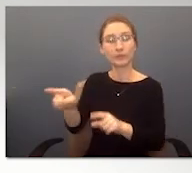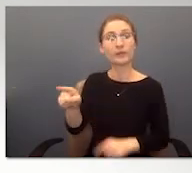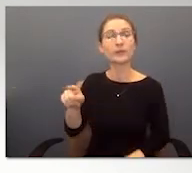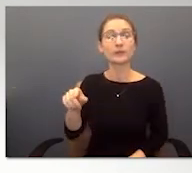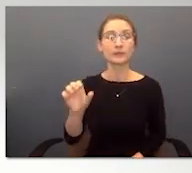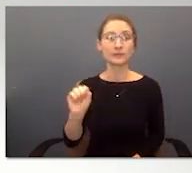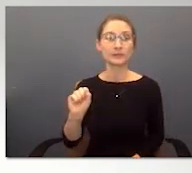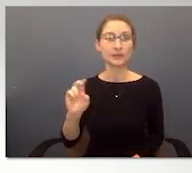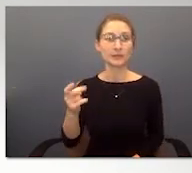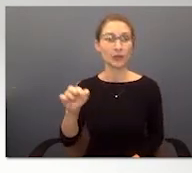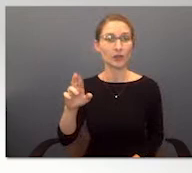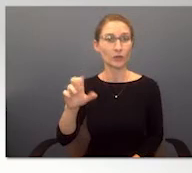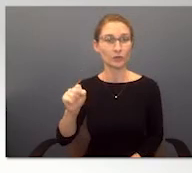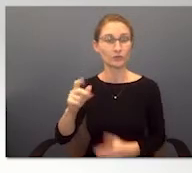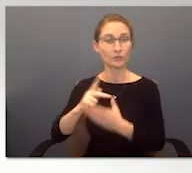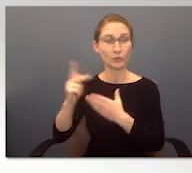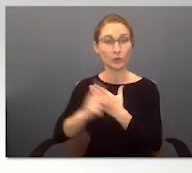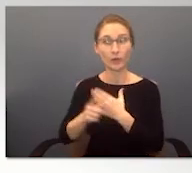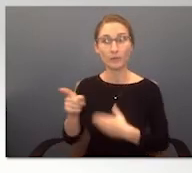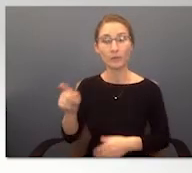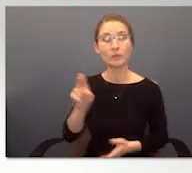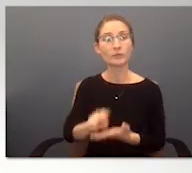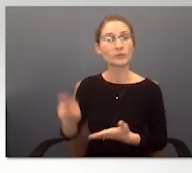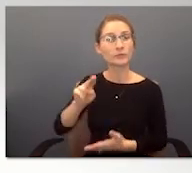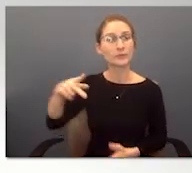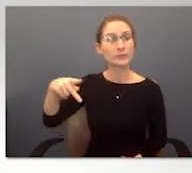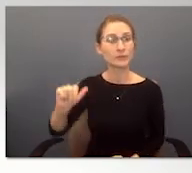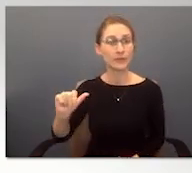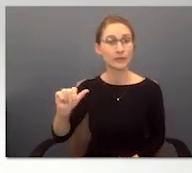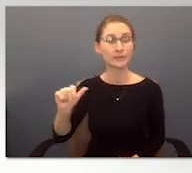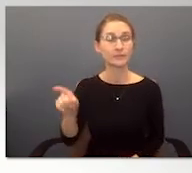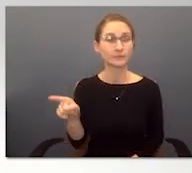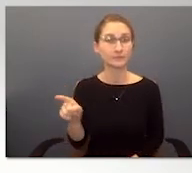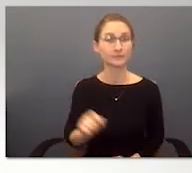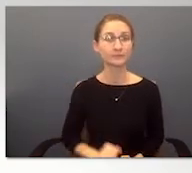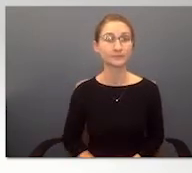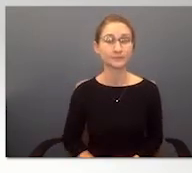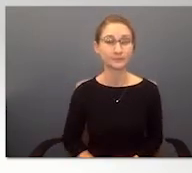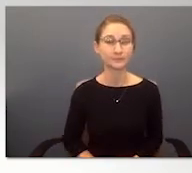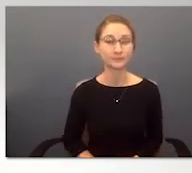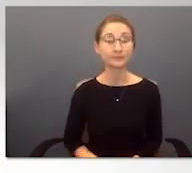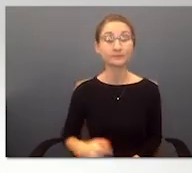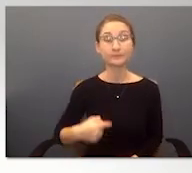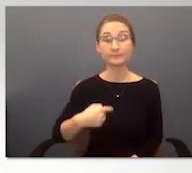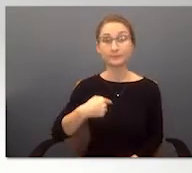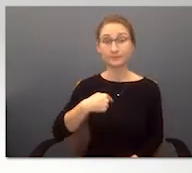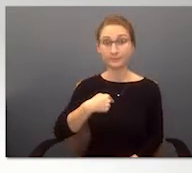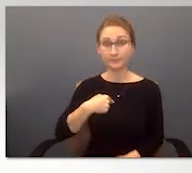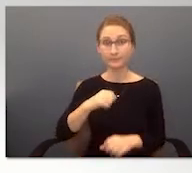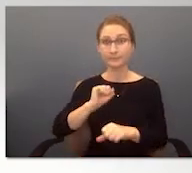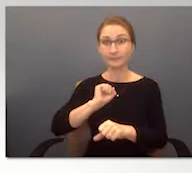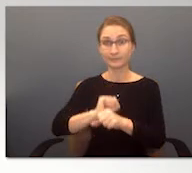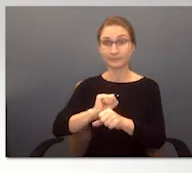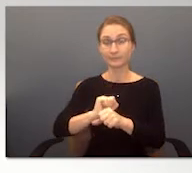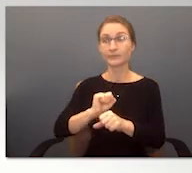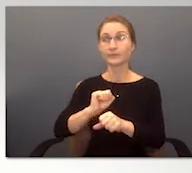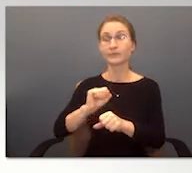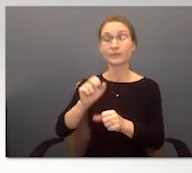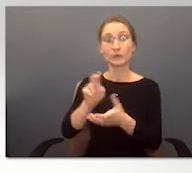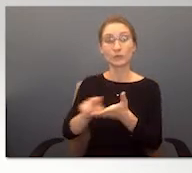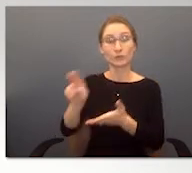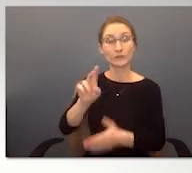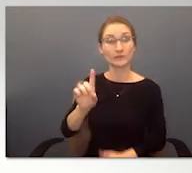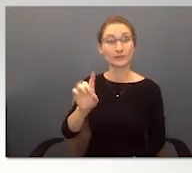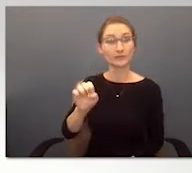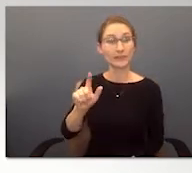which is a health policy training fellowship at the University of Pennsylvania. I had been at the University of Delaware. I became